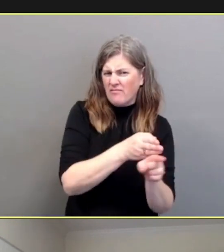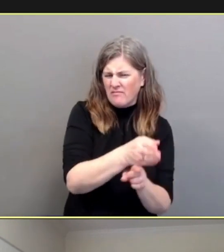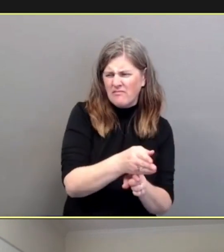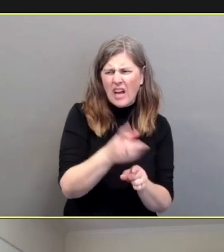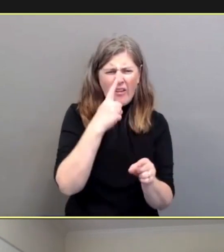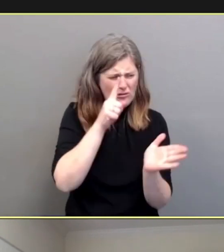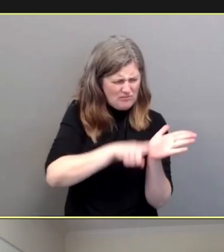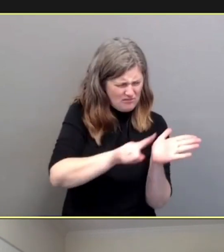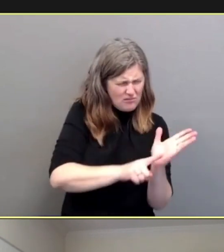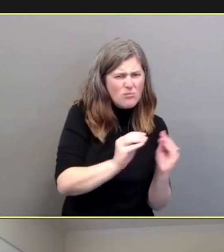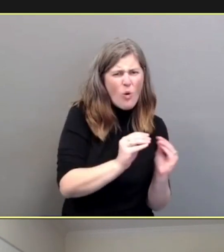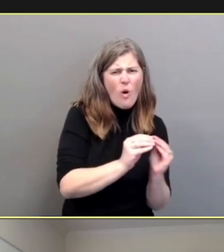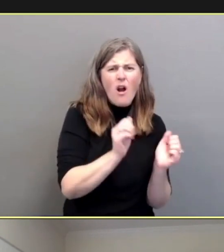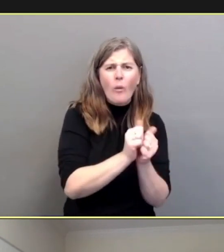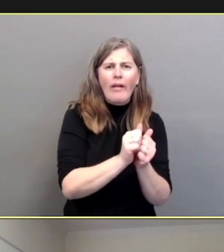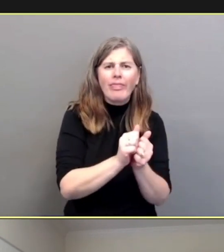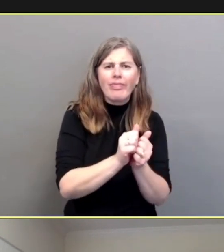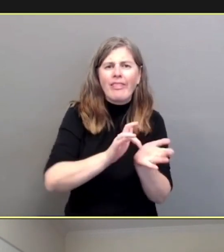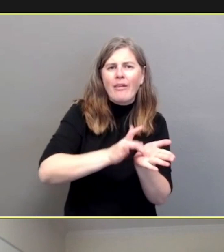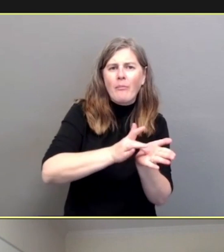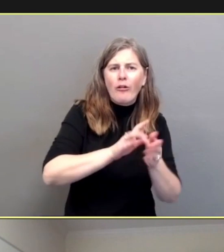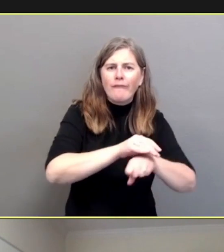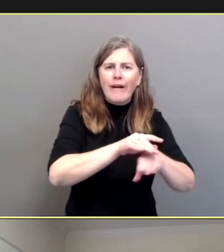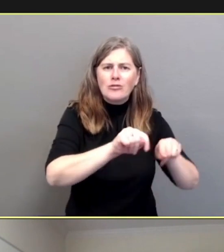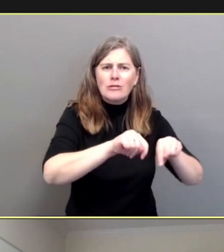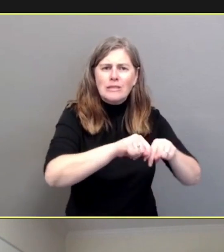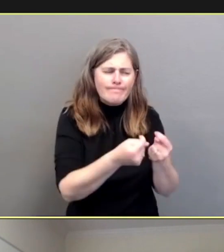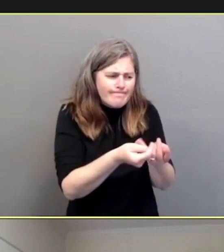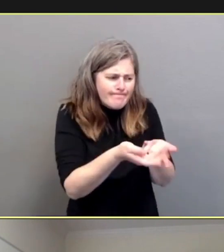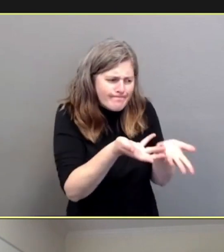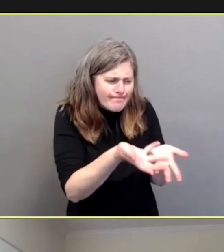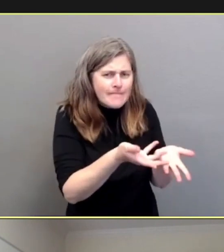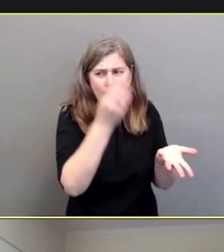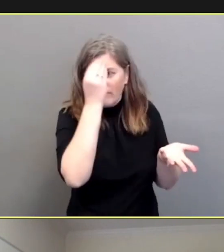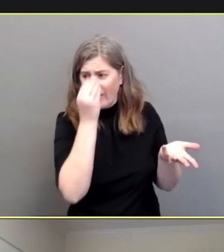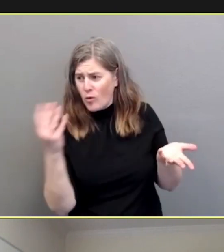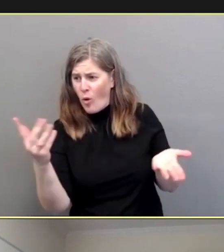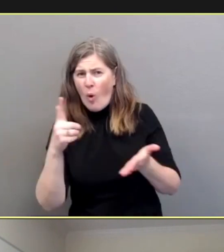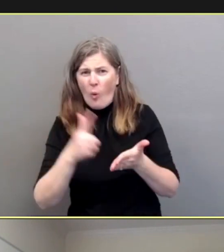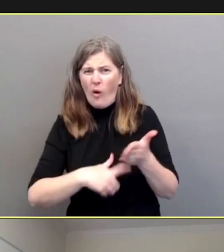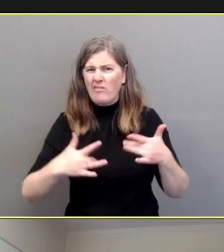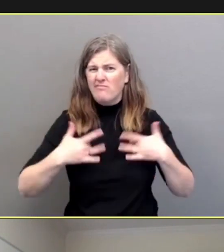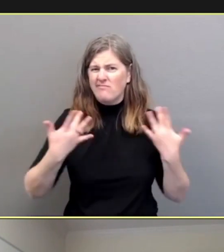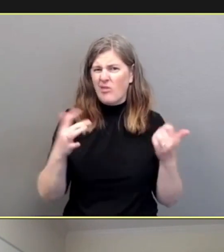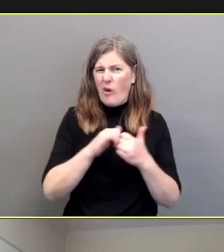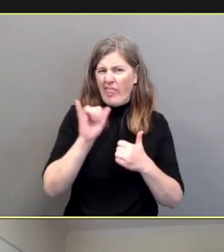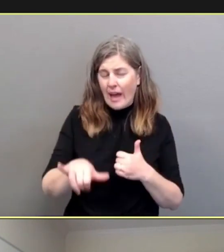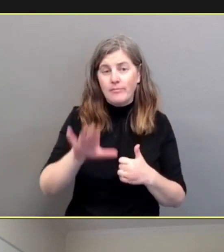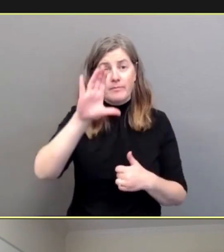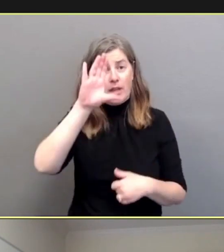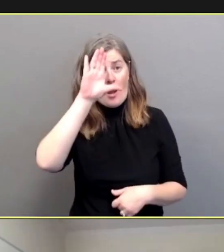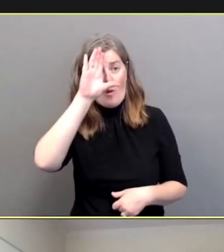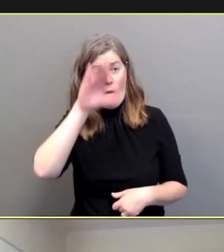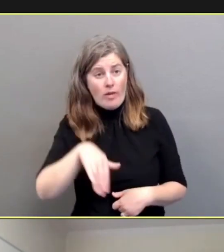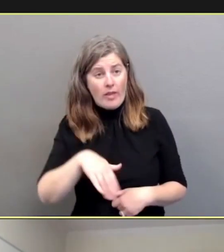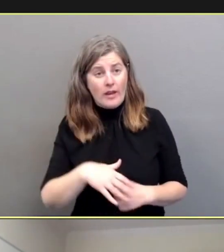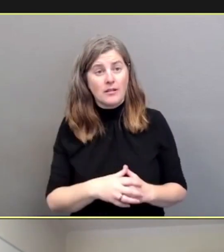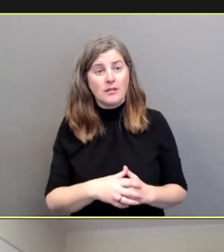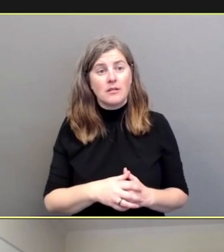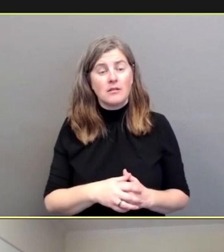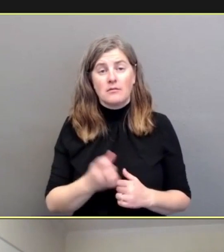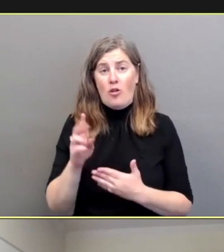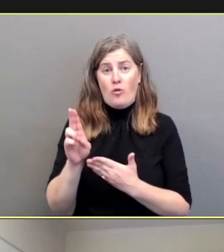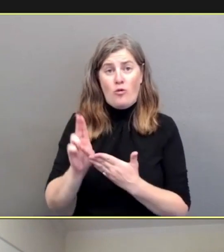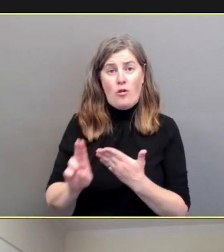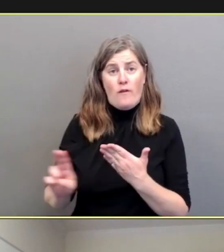back with our medical advisory team and let you know what that status is. I do know that the university has